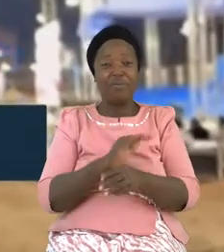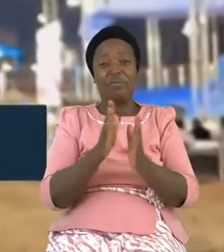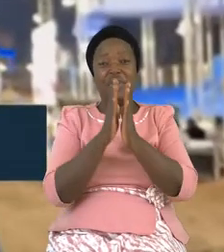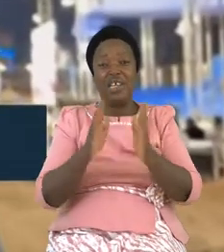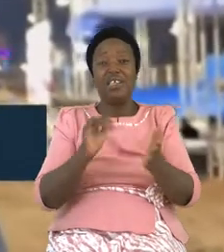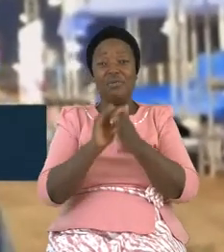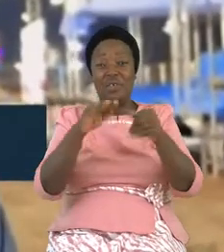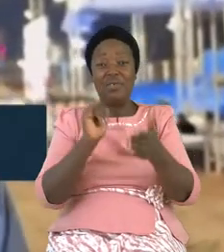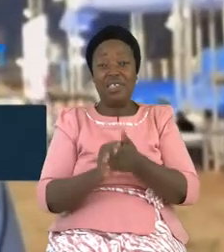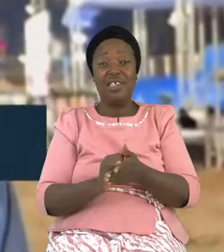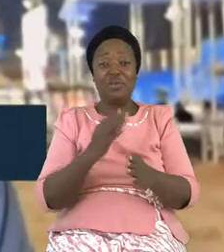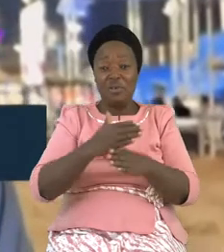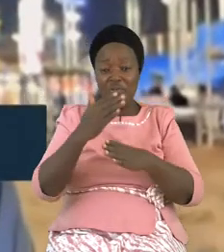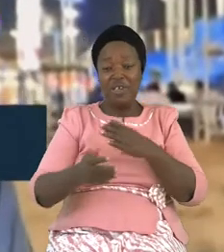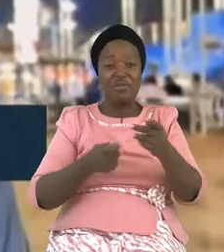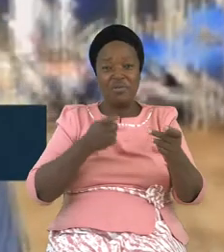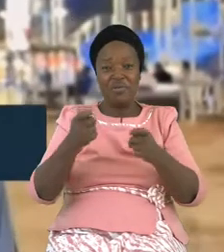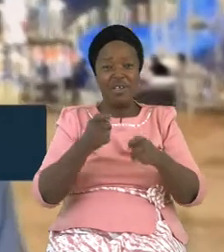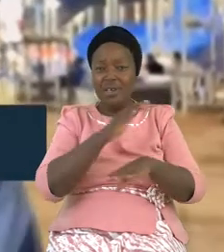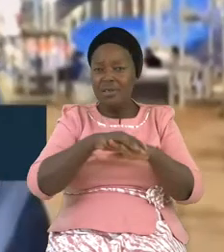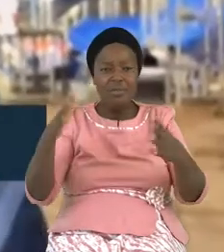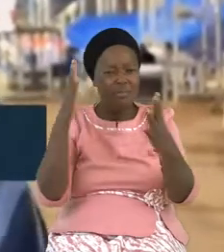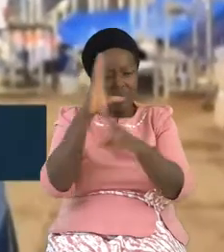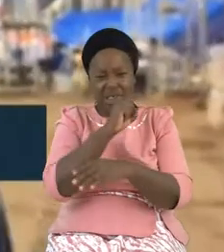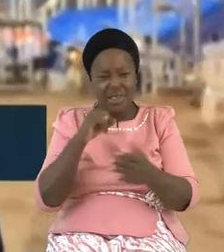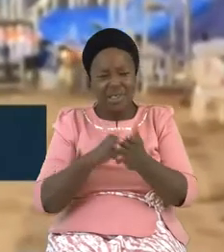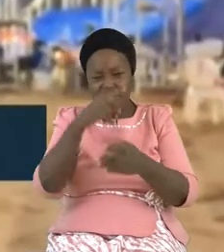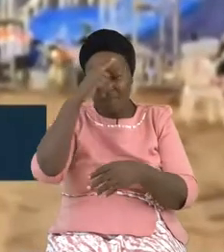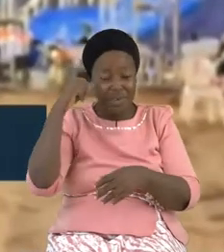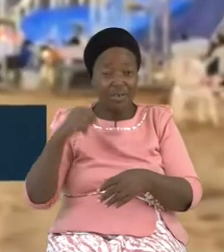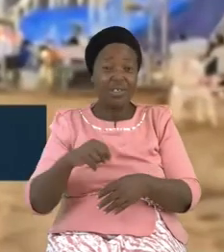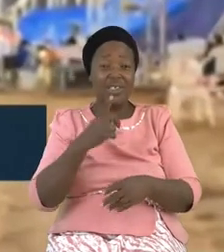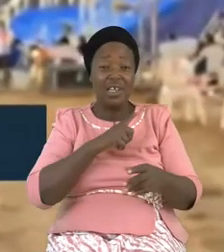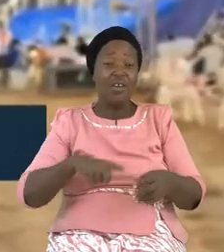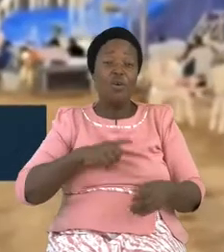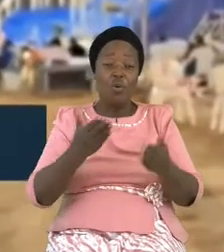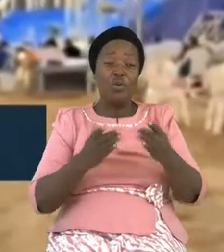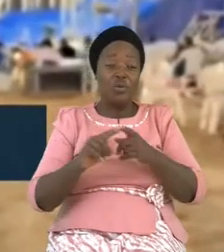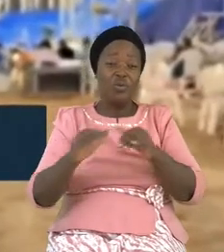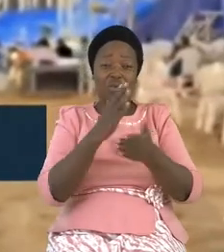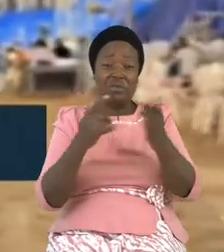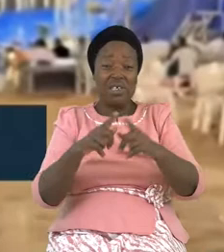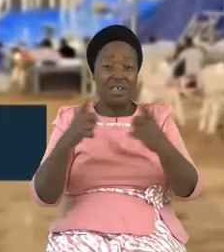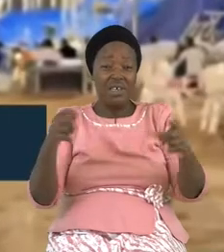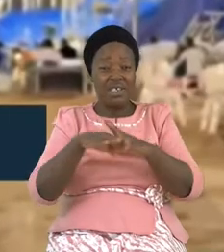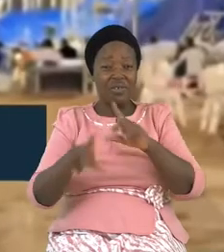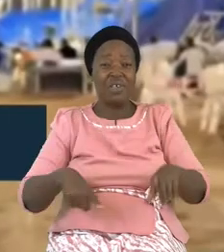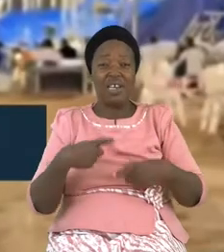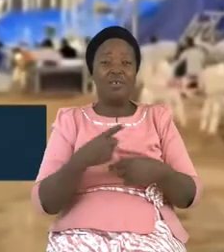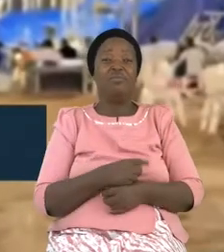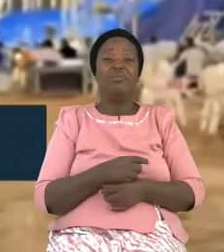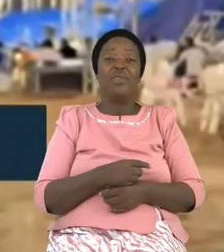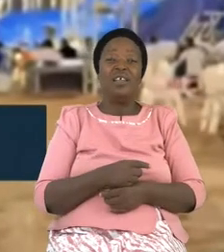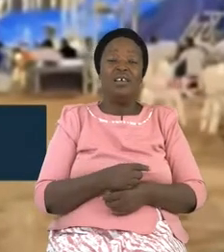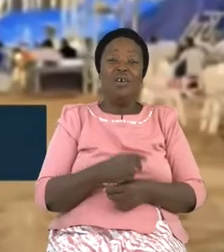it. And right now, I'll be looking at the comment very soon. I want you to drop your comment right now. What are you expecting God to do?